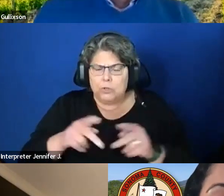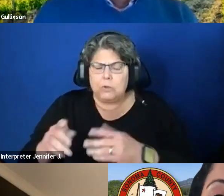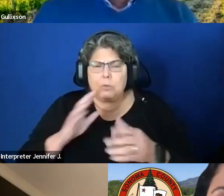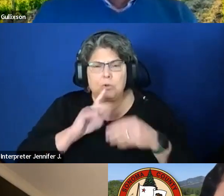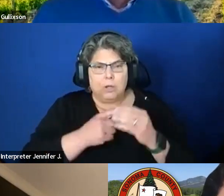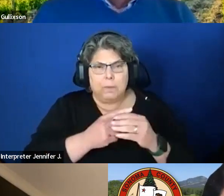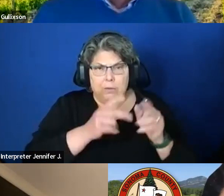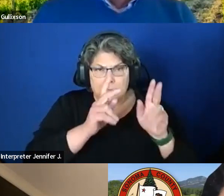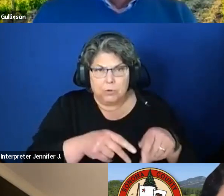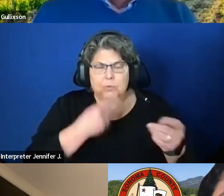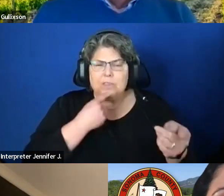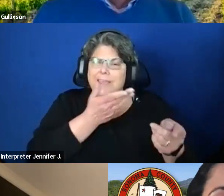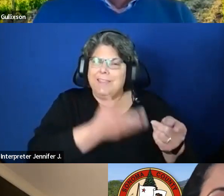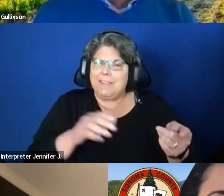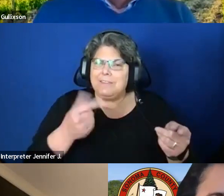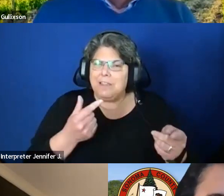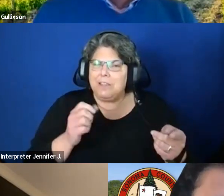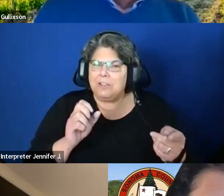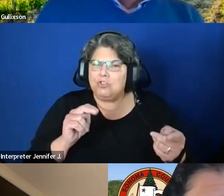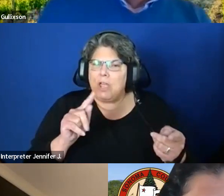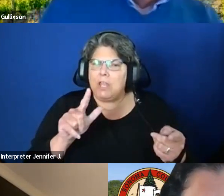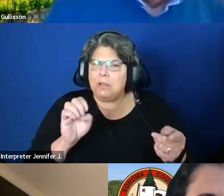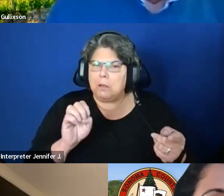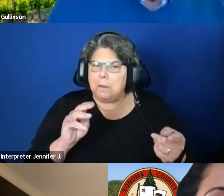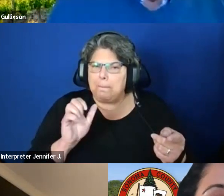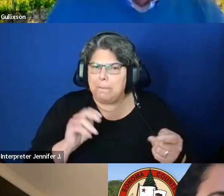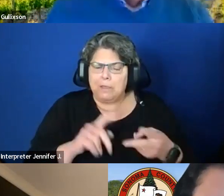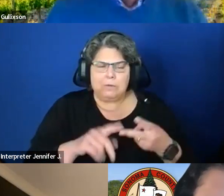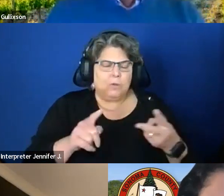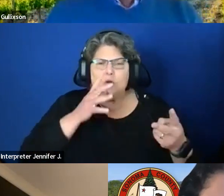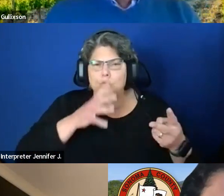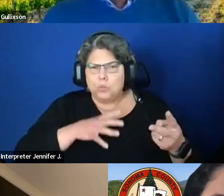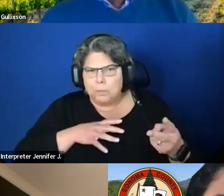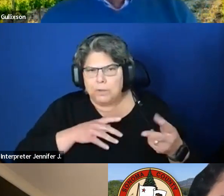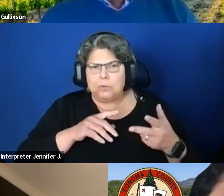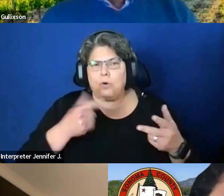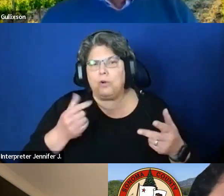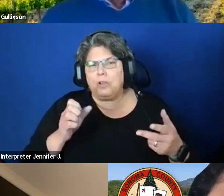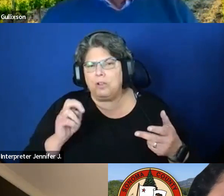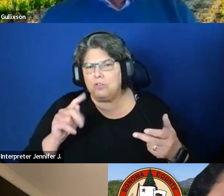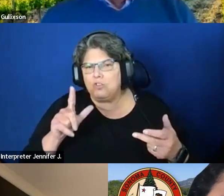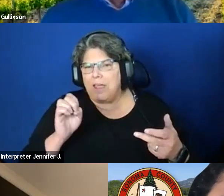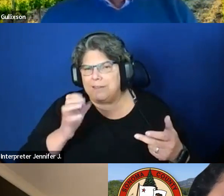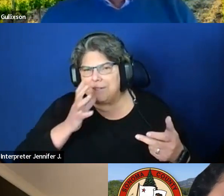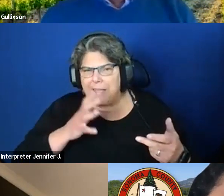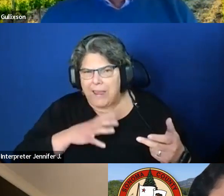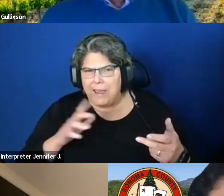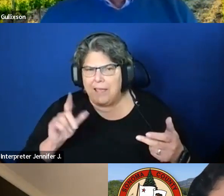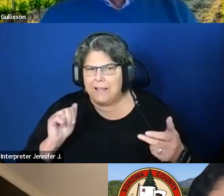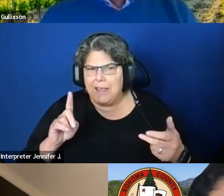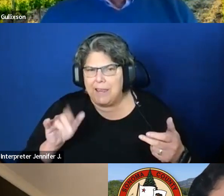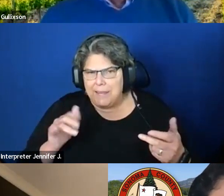individual, we say this gentleman or this woman or this gentle lady. And